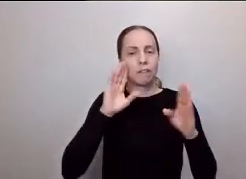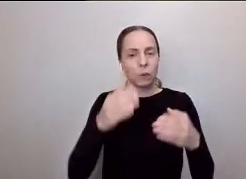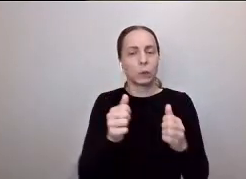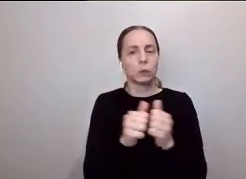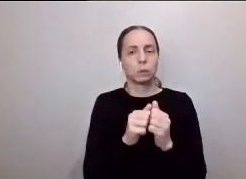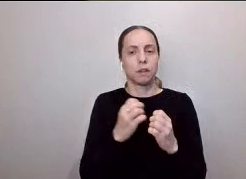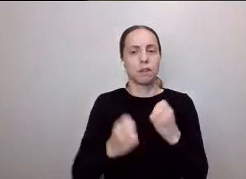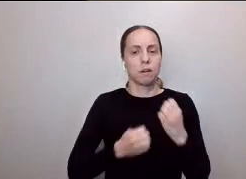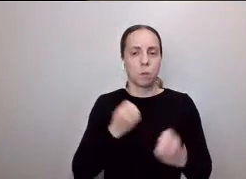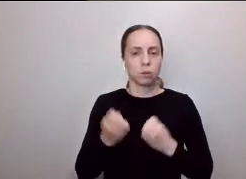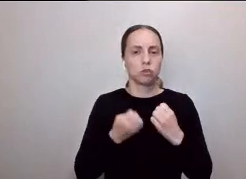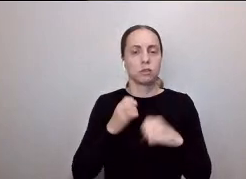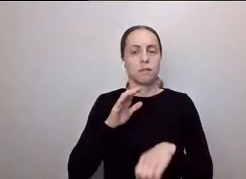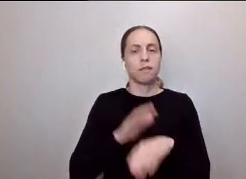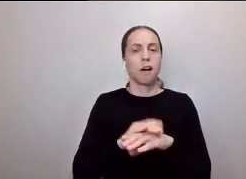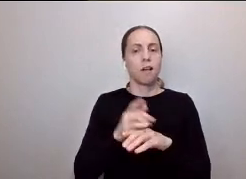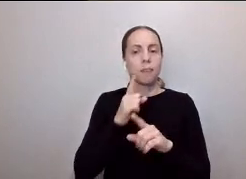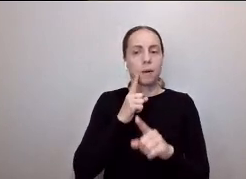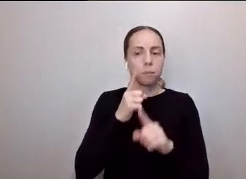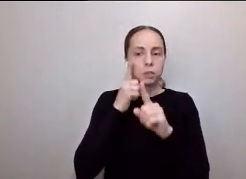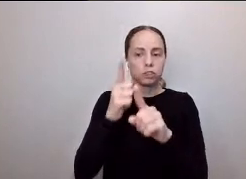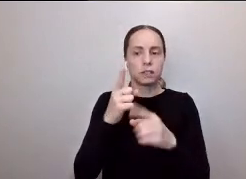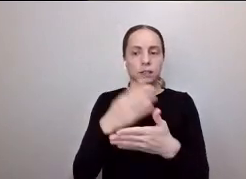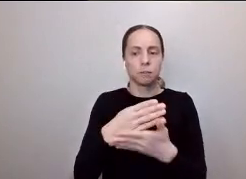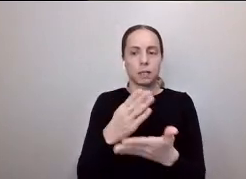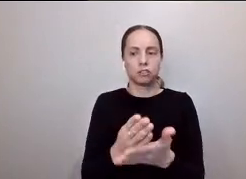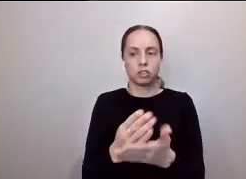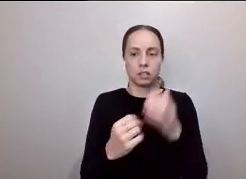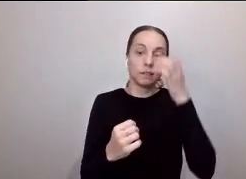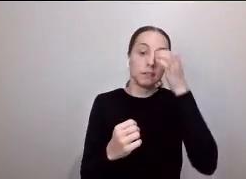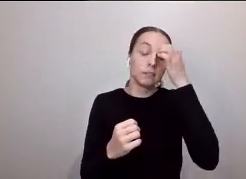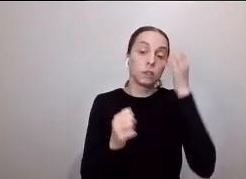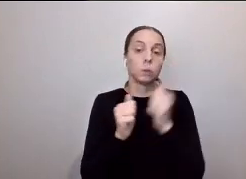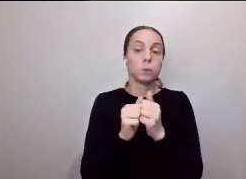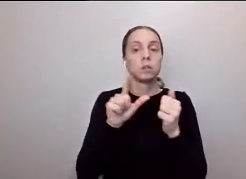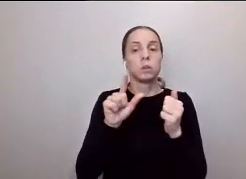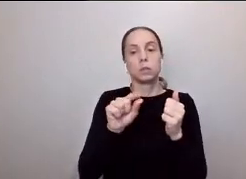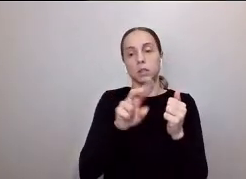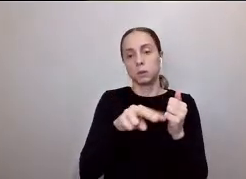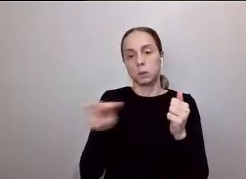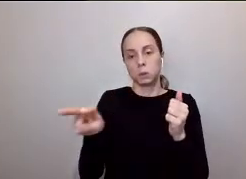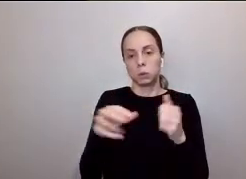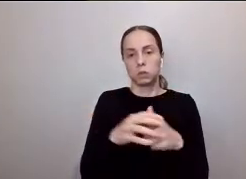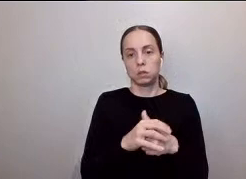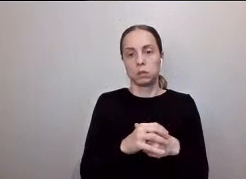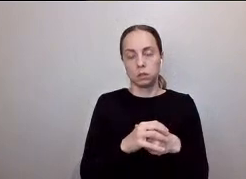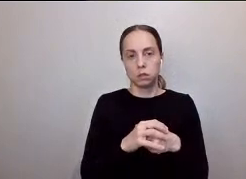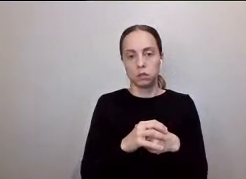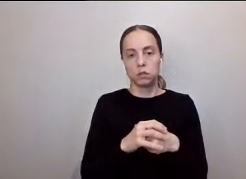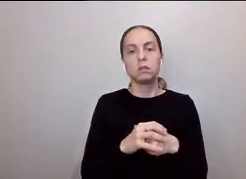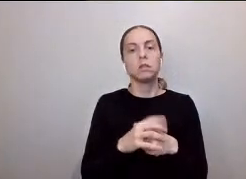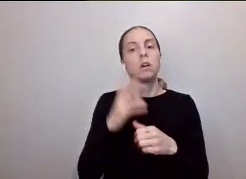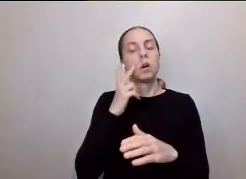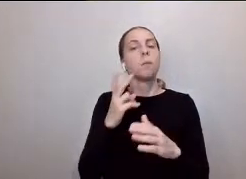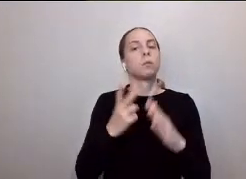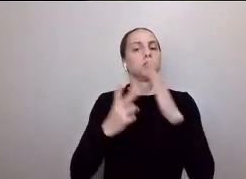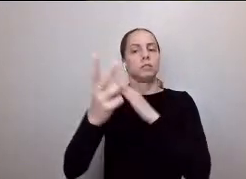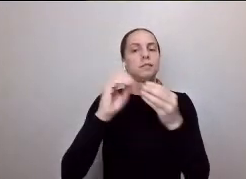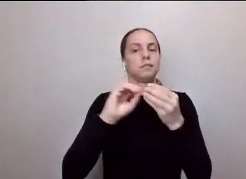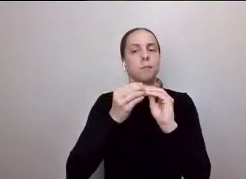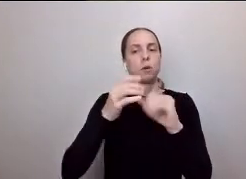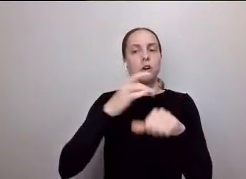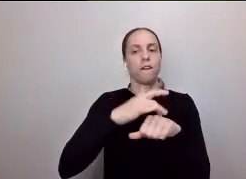projected budget in MPD for 2022 and the projected number of vacant staff positions for the police department